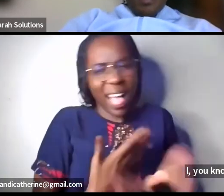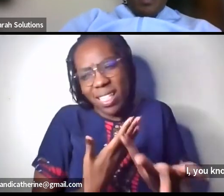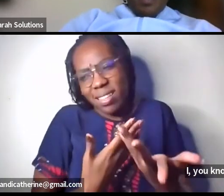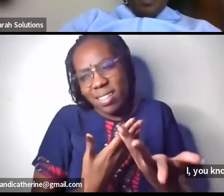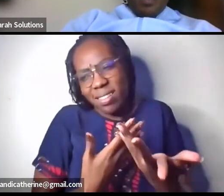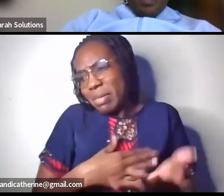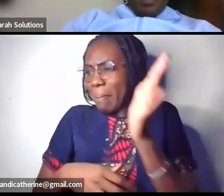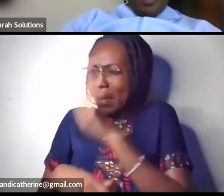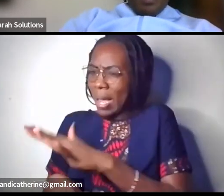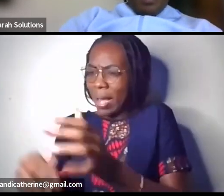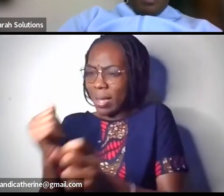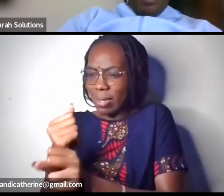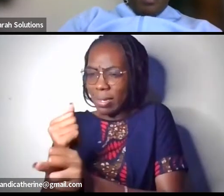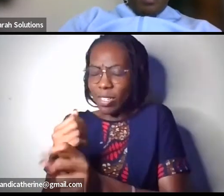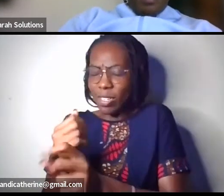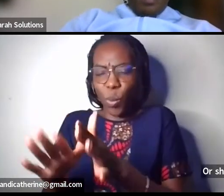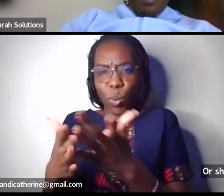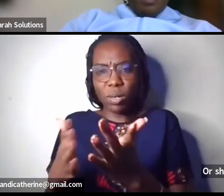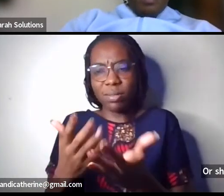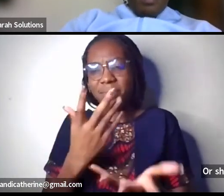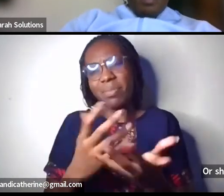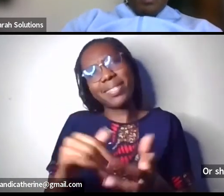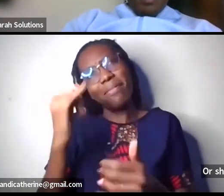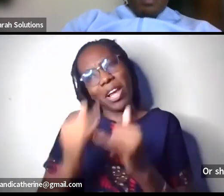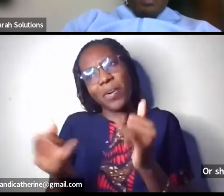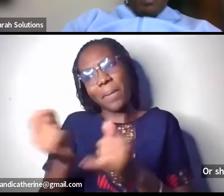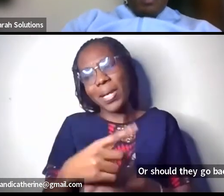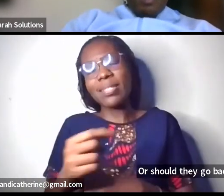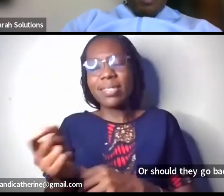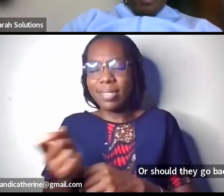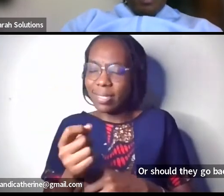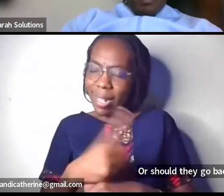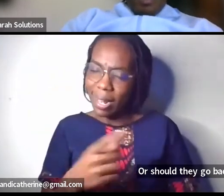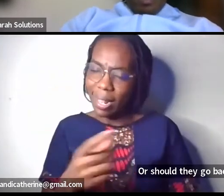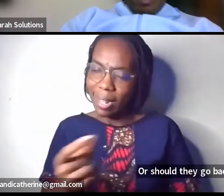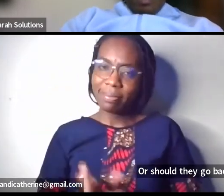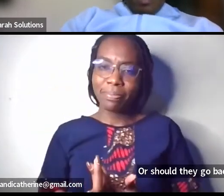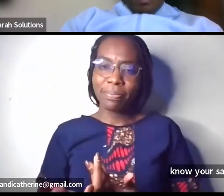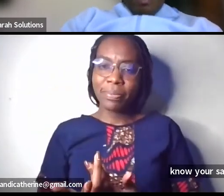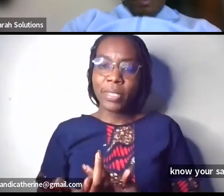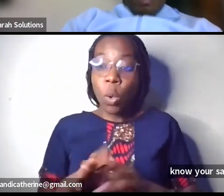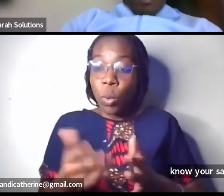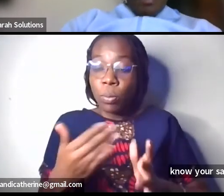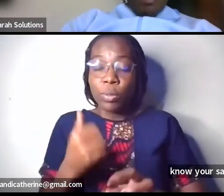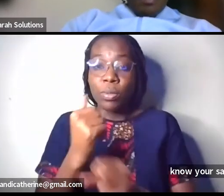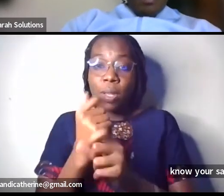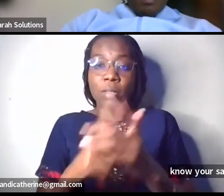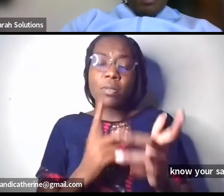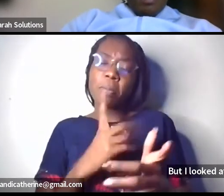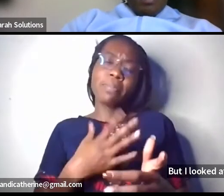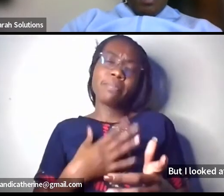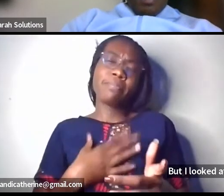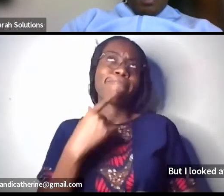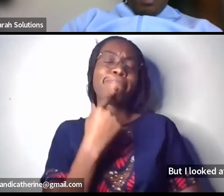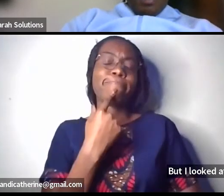the consistency of, your salary at the end of the month? But I looked at the vision that I had for my business and the